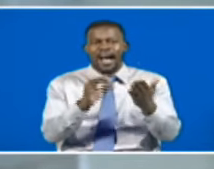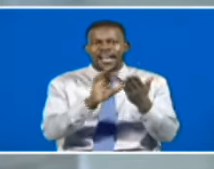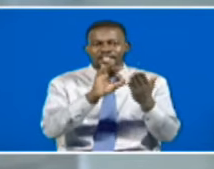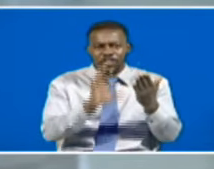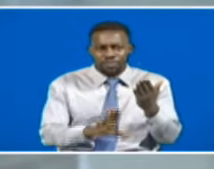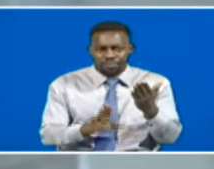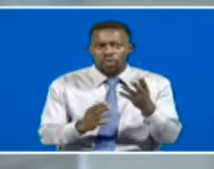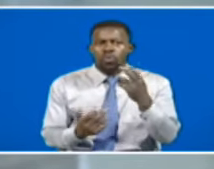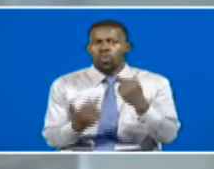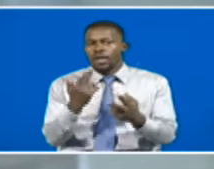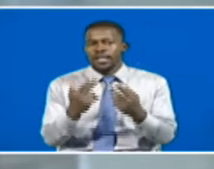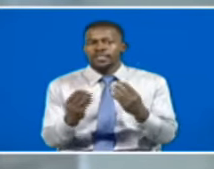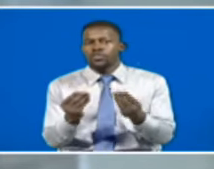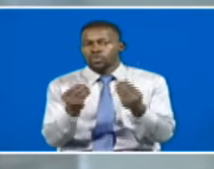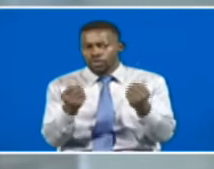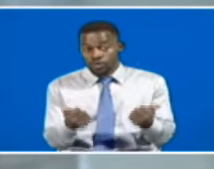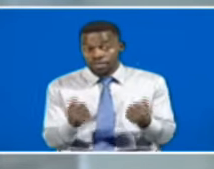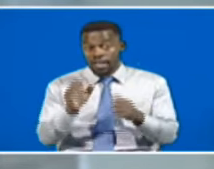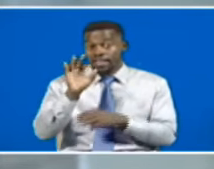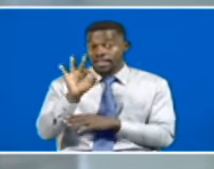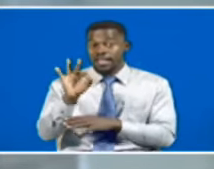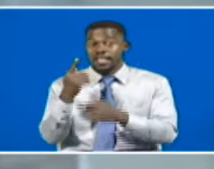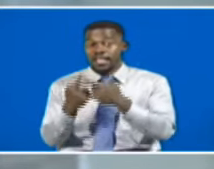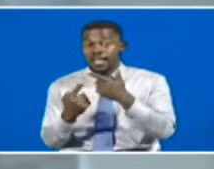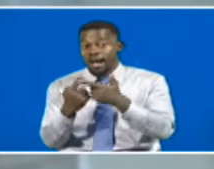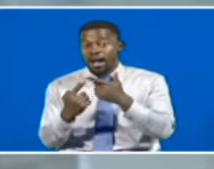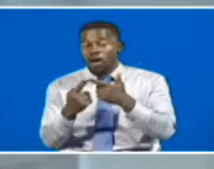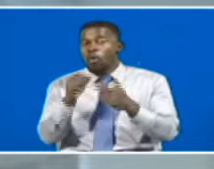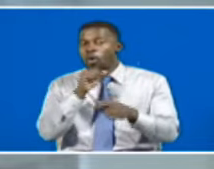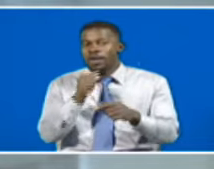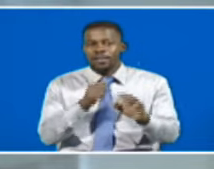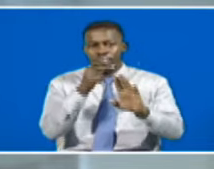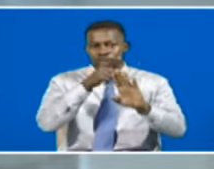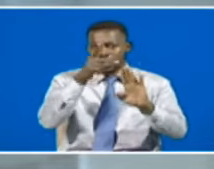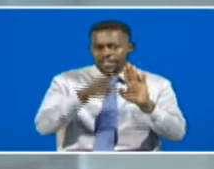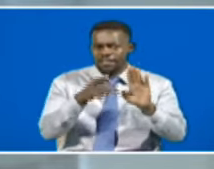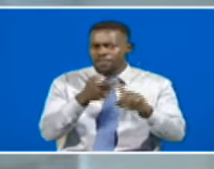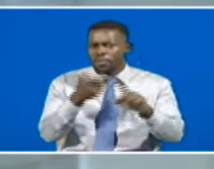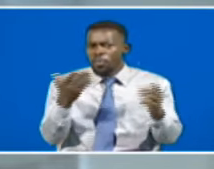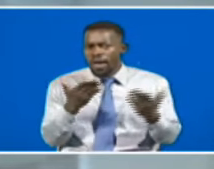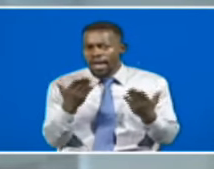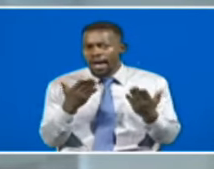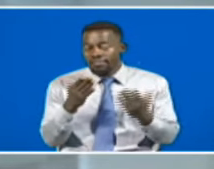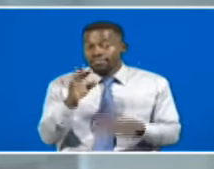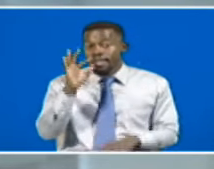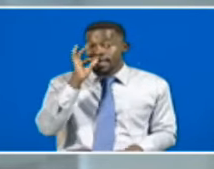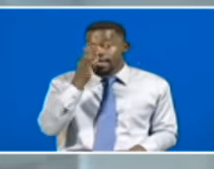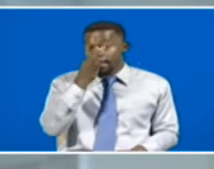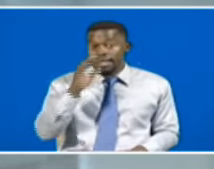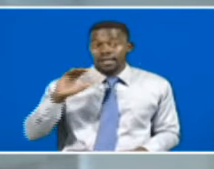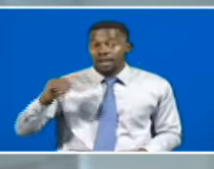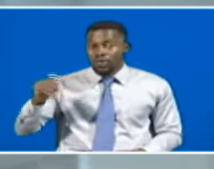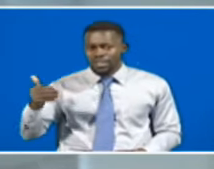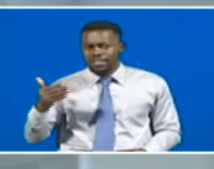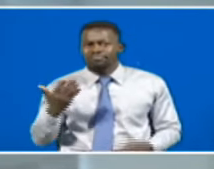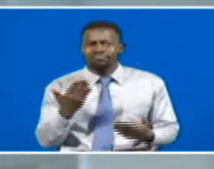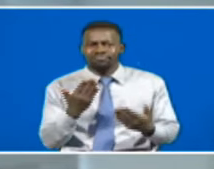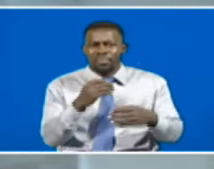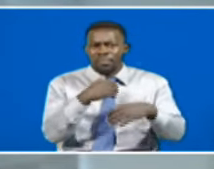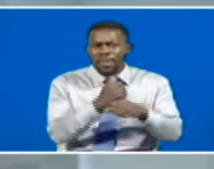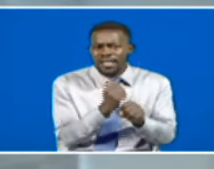cooking fuel solution. 43-year-old Jacob Mwangi from Nyeri County has specialized in making cooking stoves that